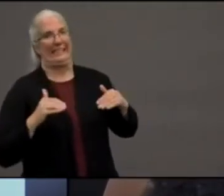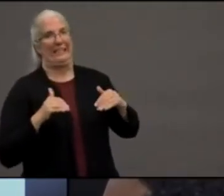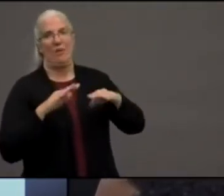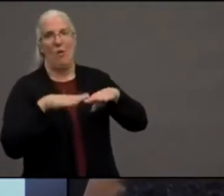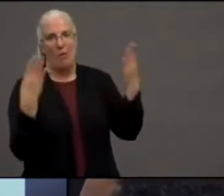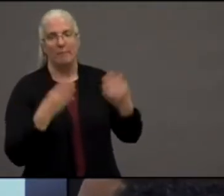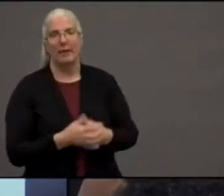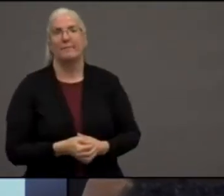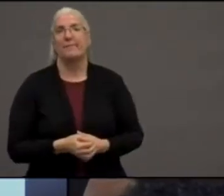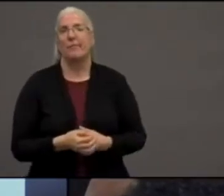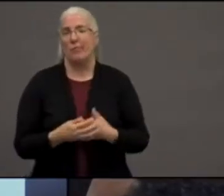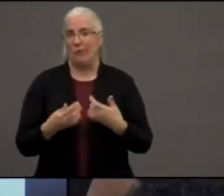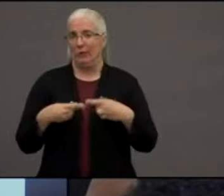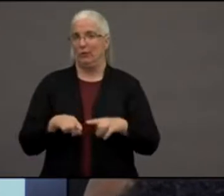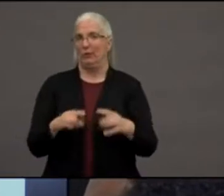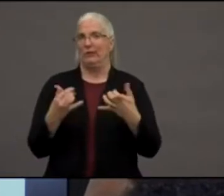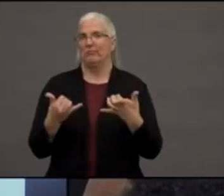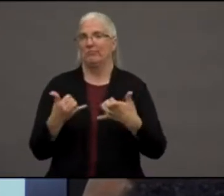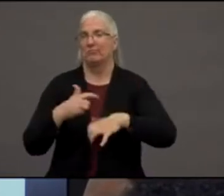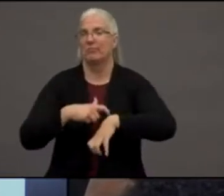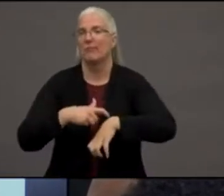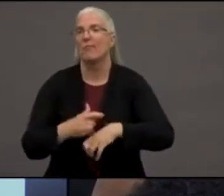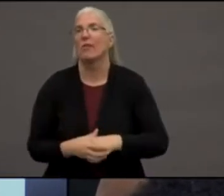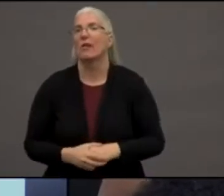time. And one huge